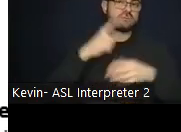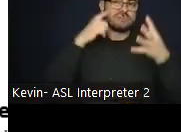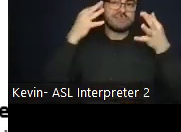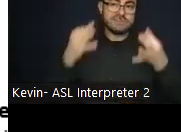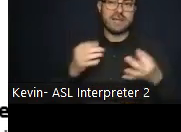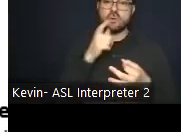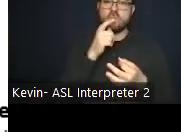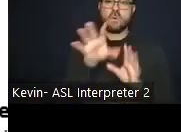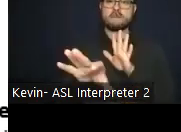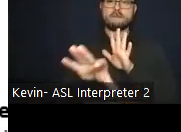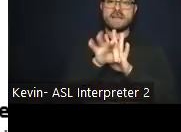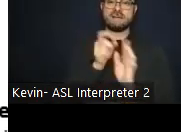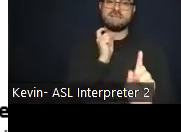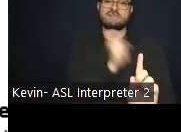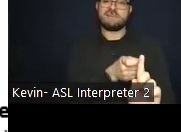appoint.